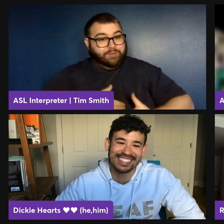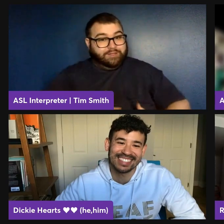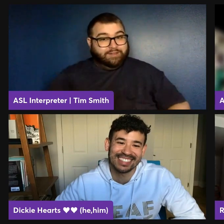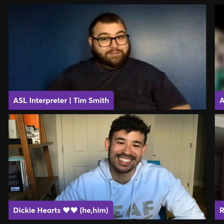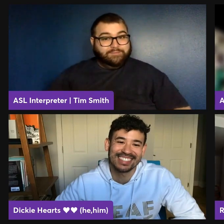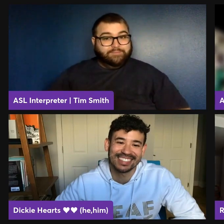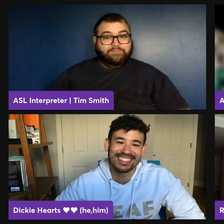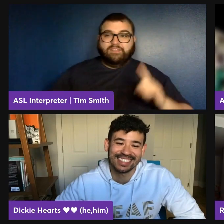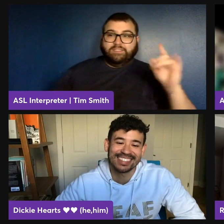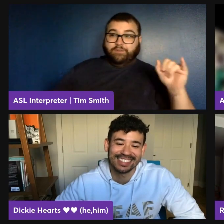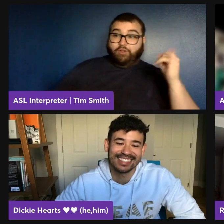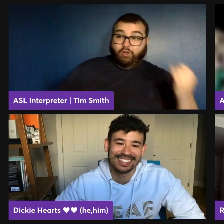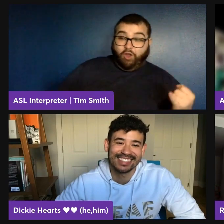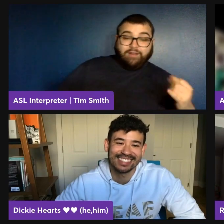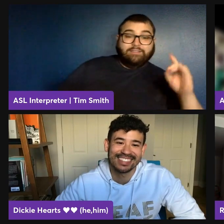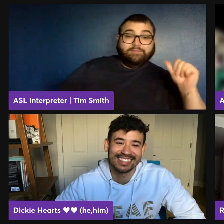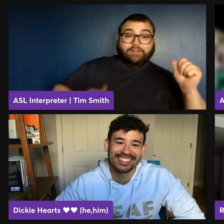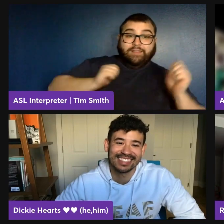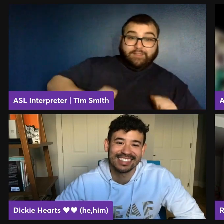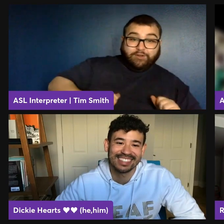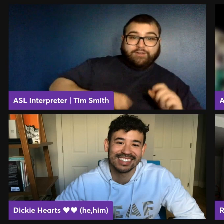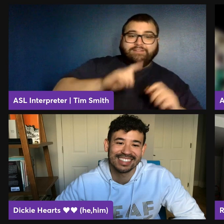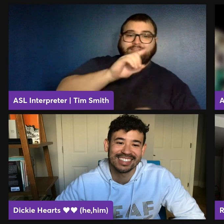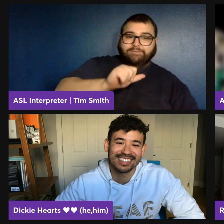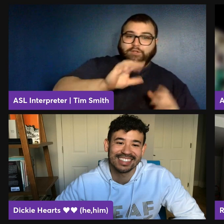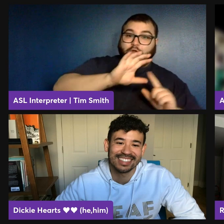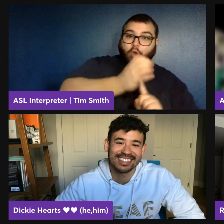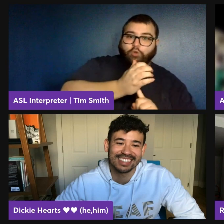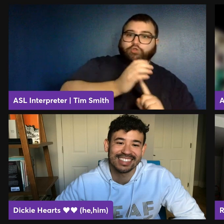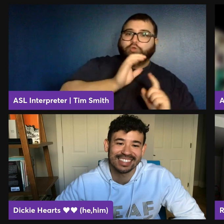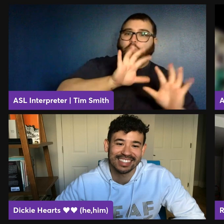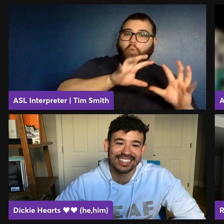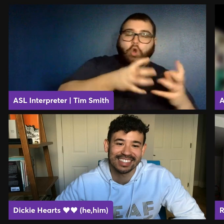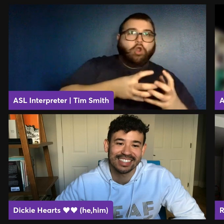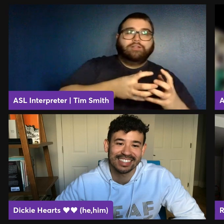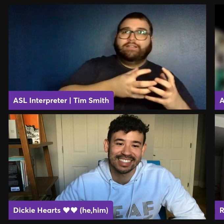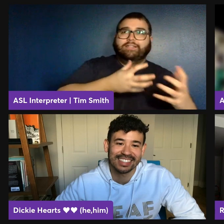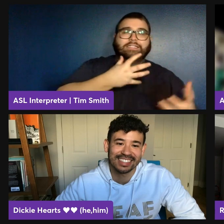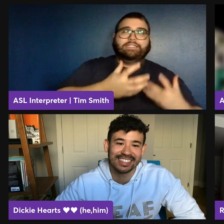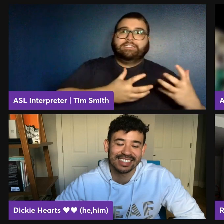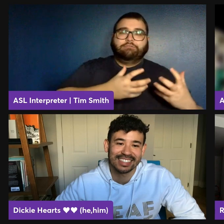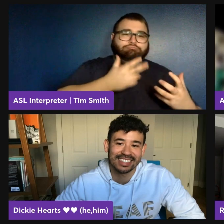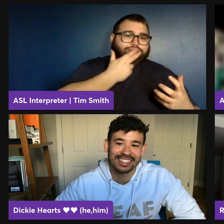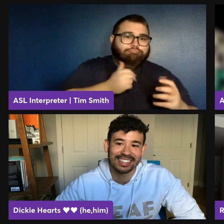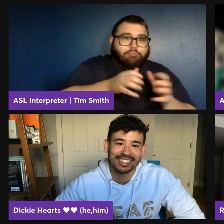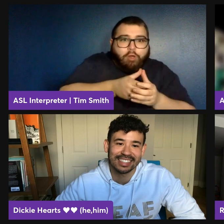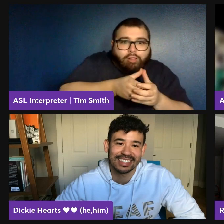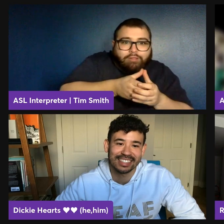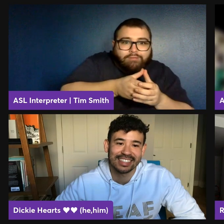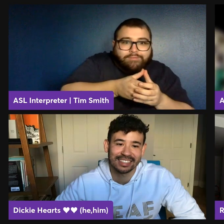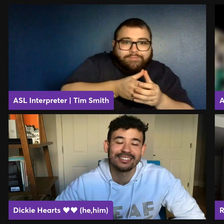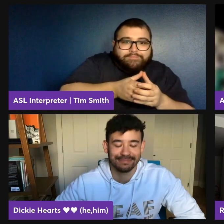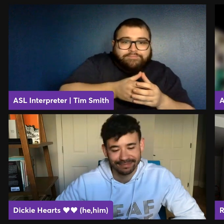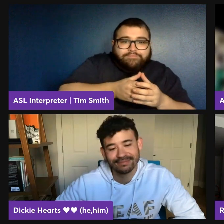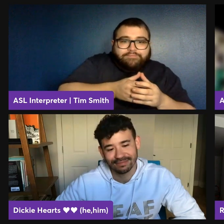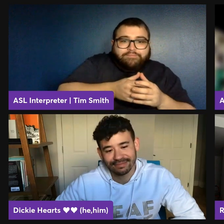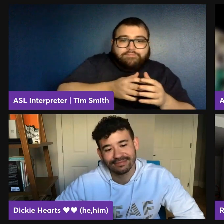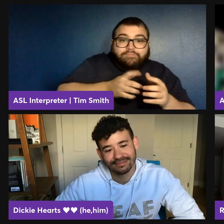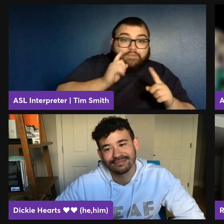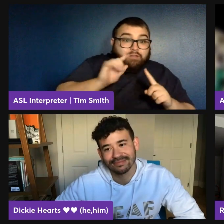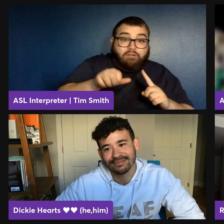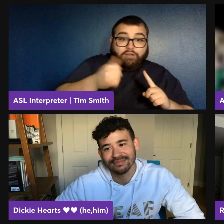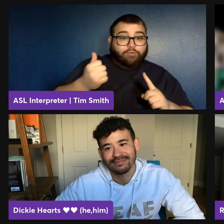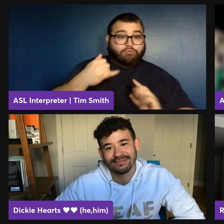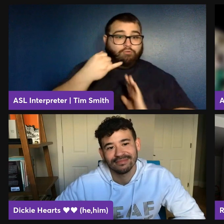art and disability theater and disability culture world is very small, just like all sort of art,